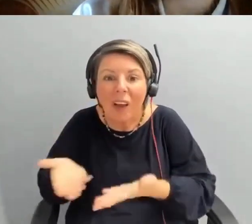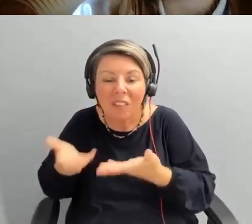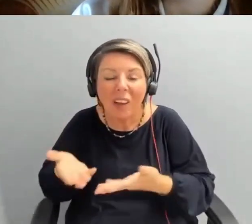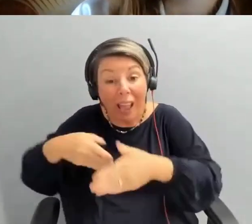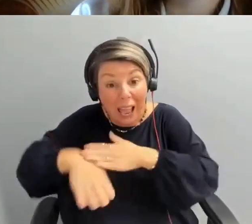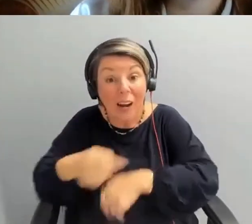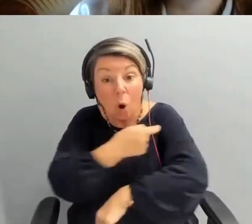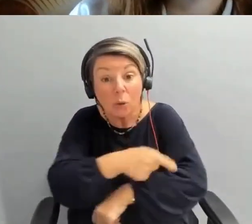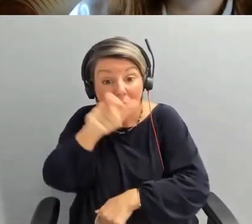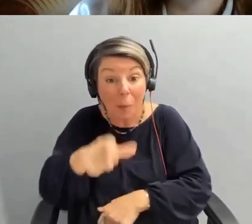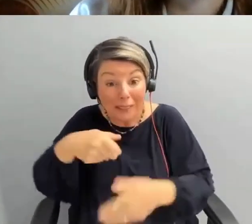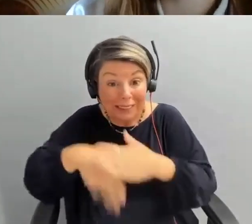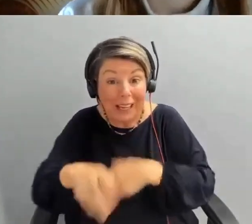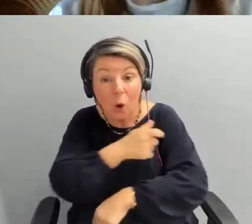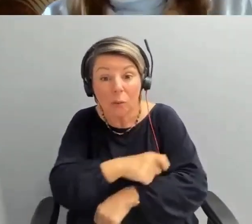bowel.